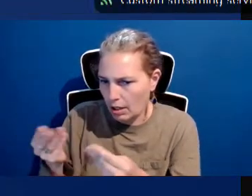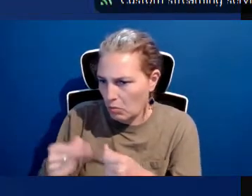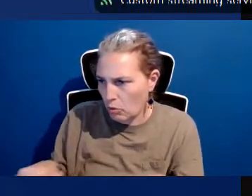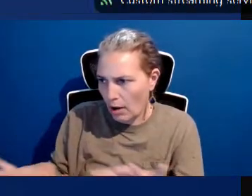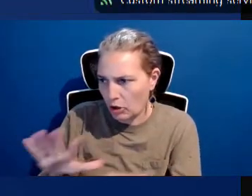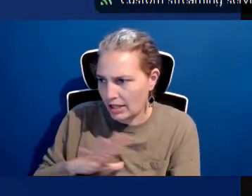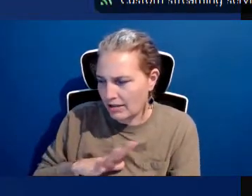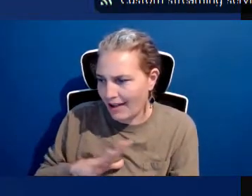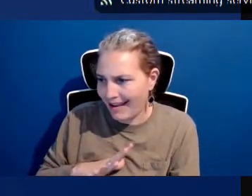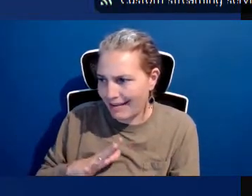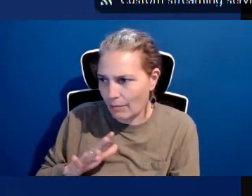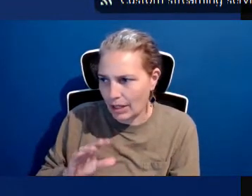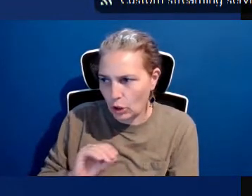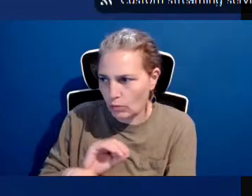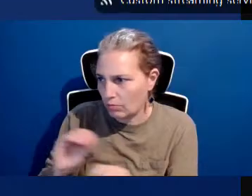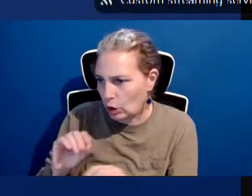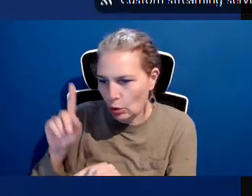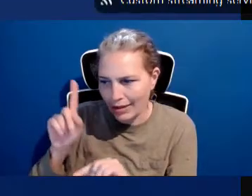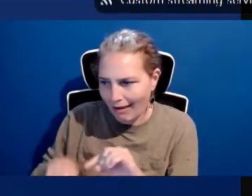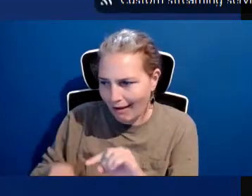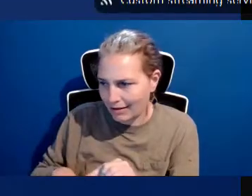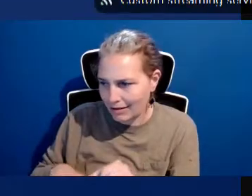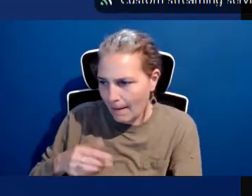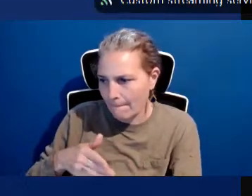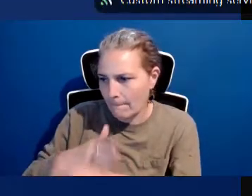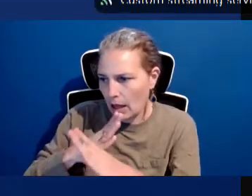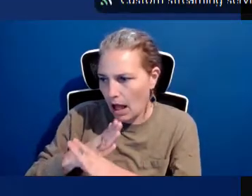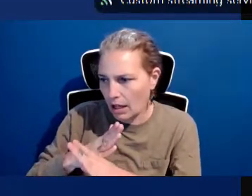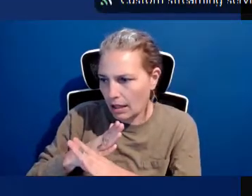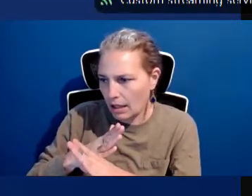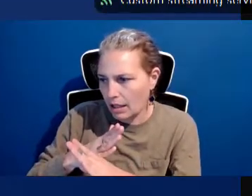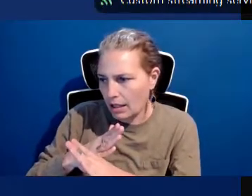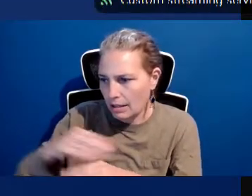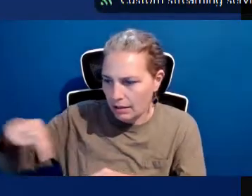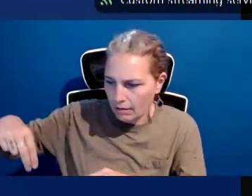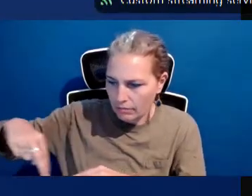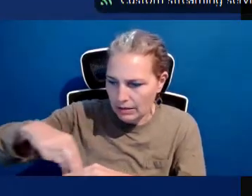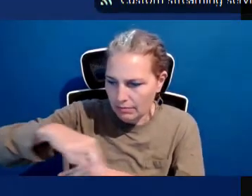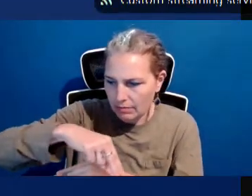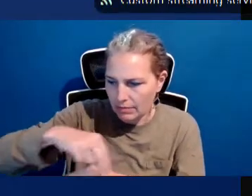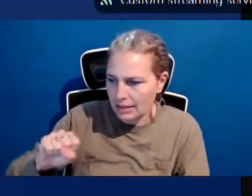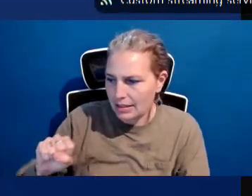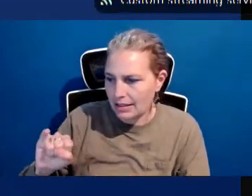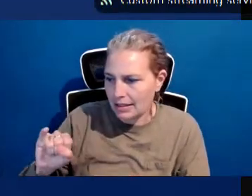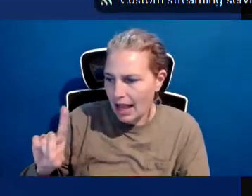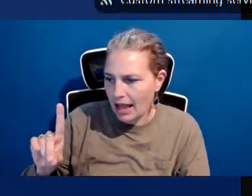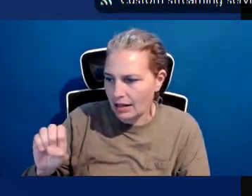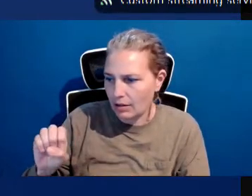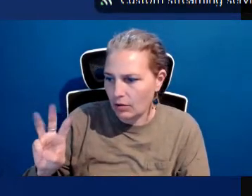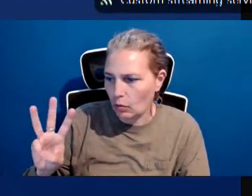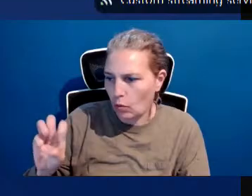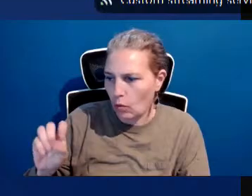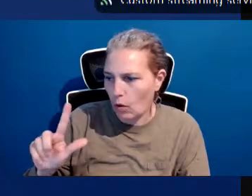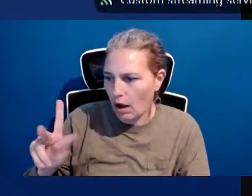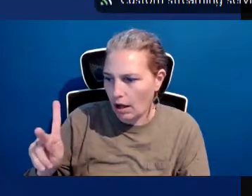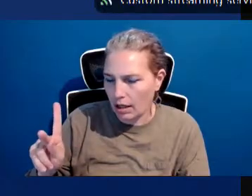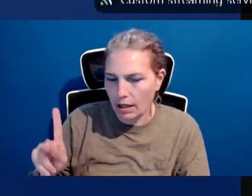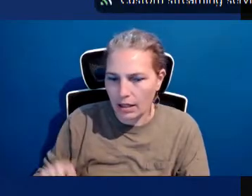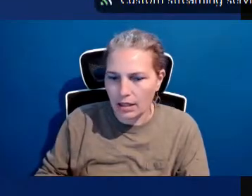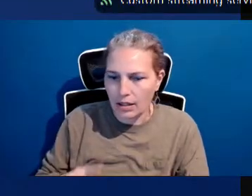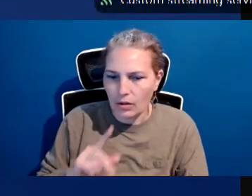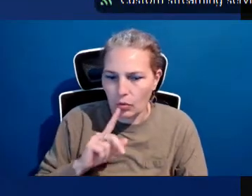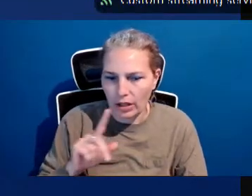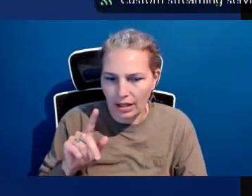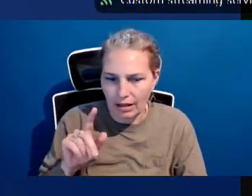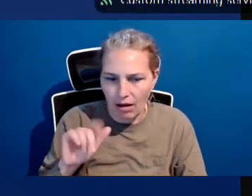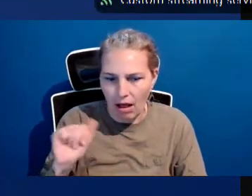be a citable offense. Really, it's going to be for parking on the street. So,